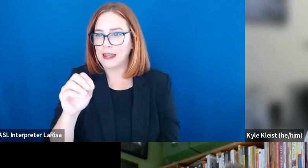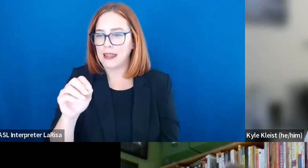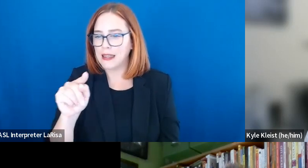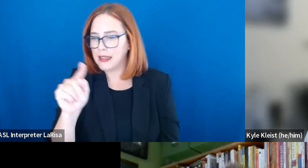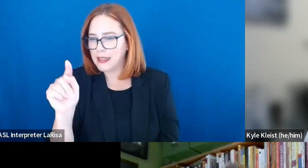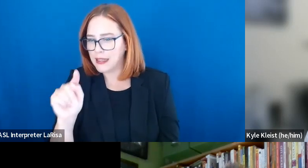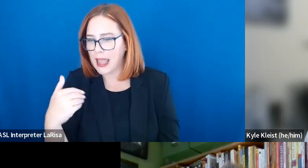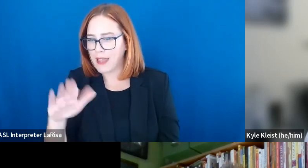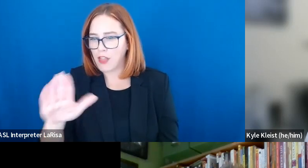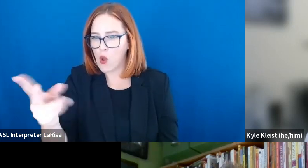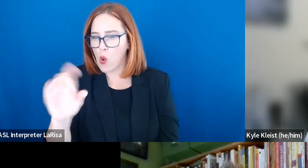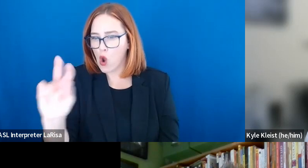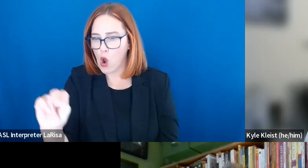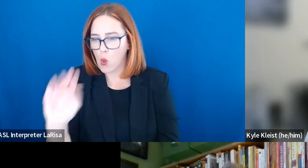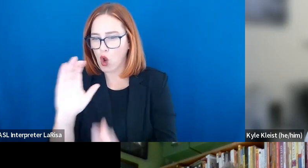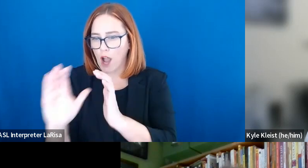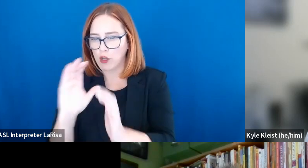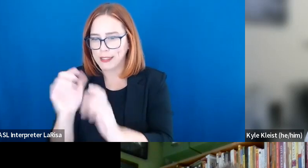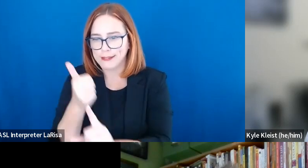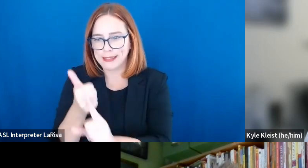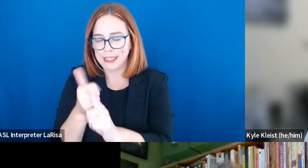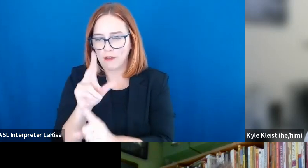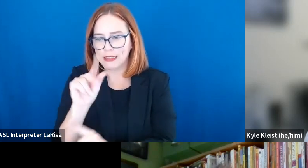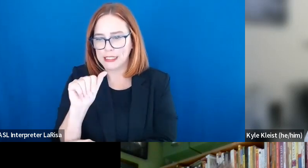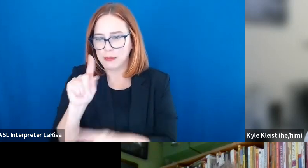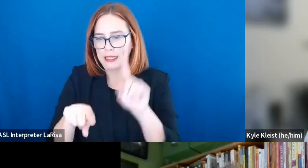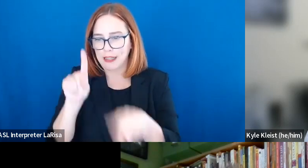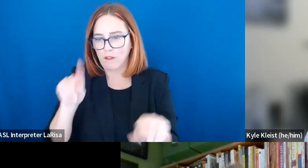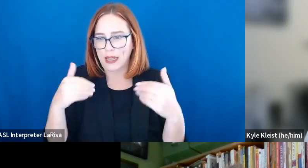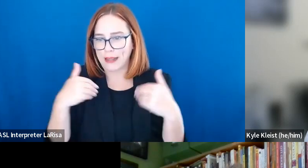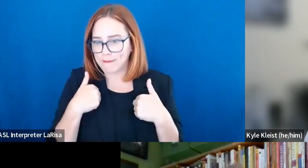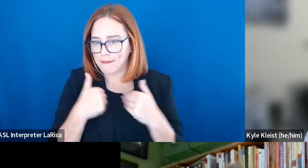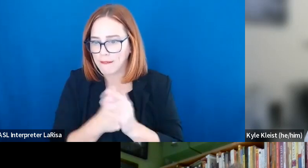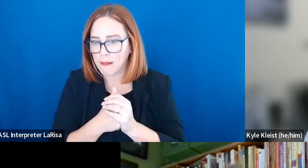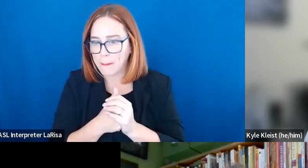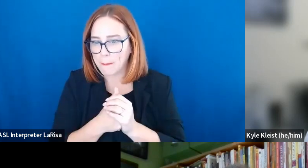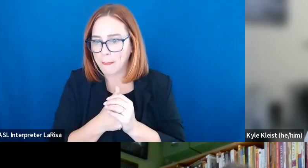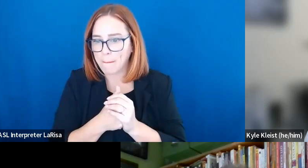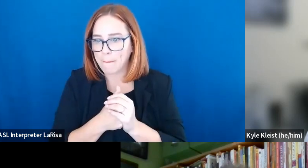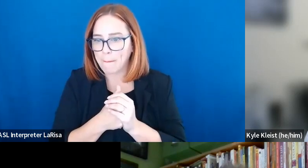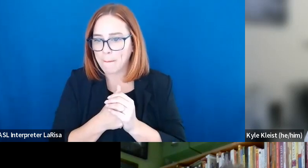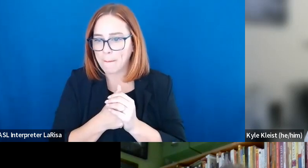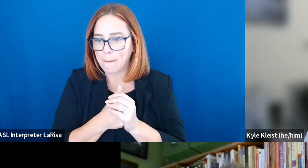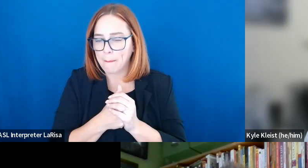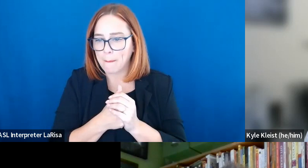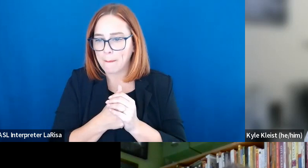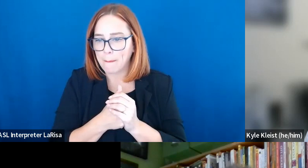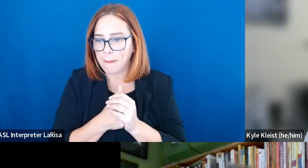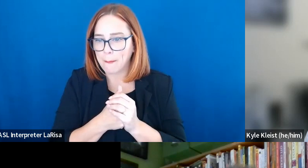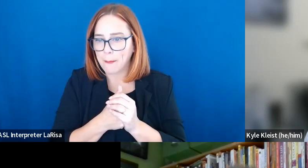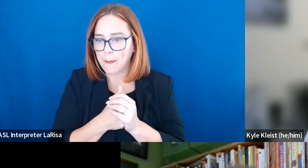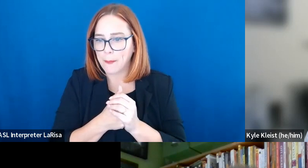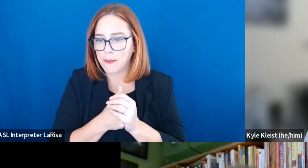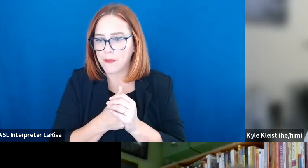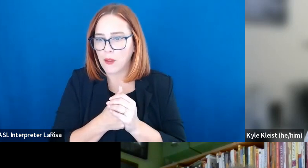disabilities they have. Shana says, Shana or Shana, hope I'm saying it right. Zoom, we use